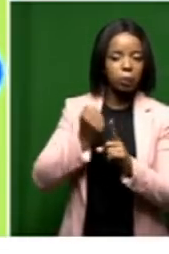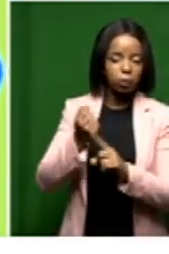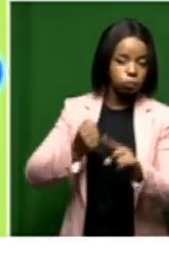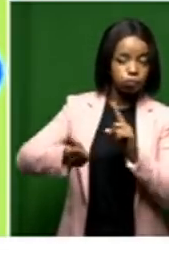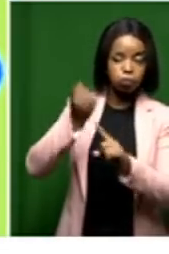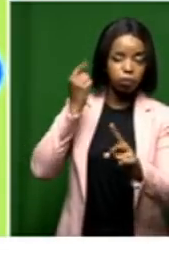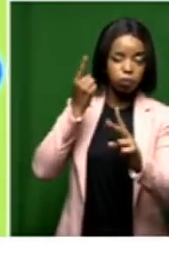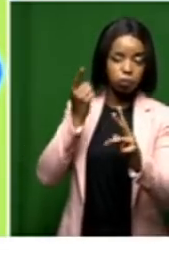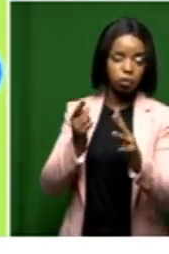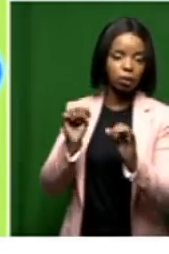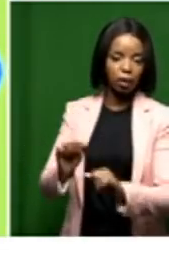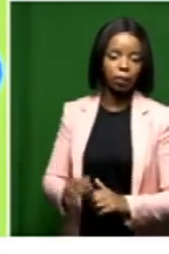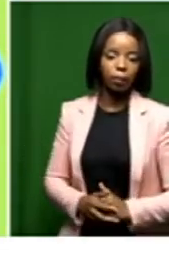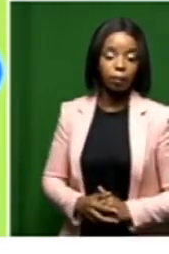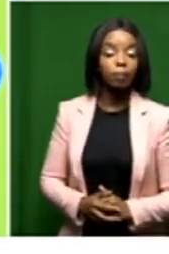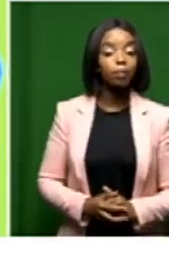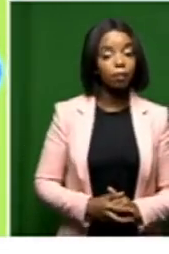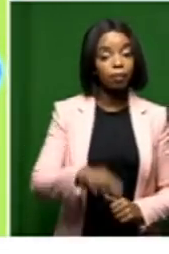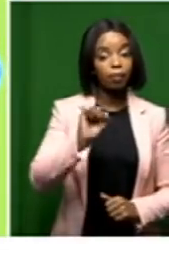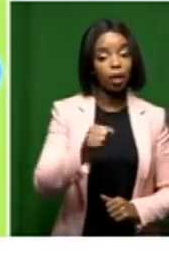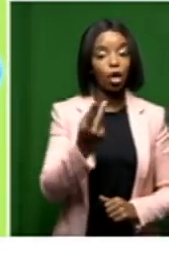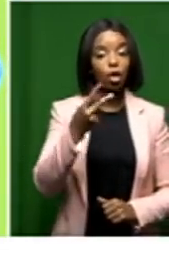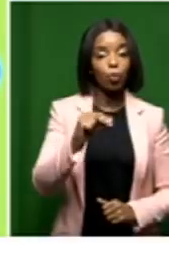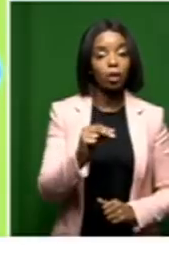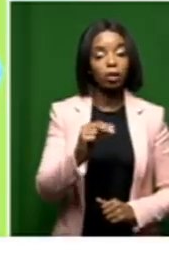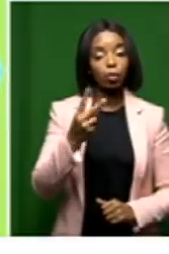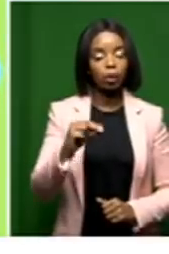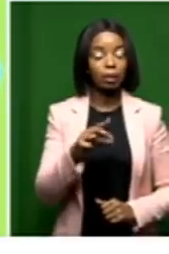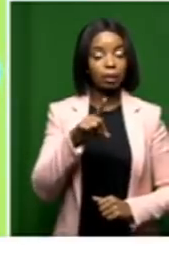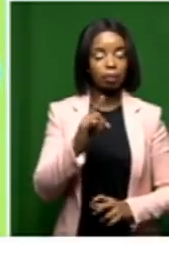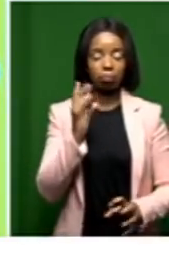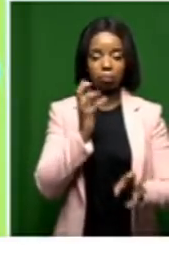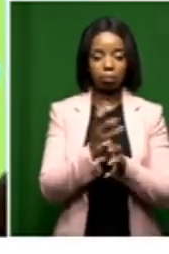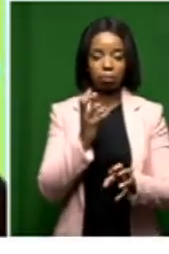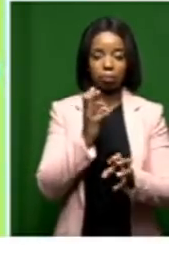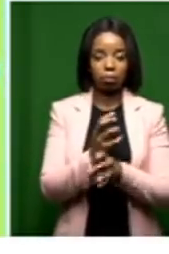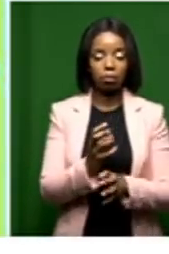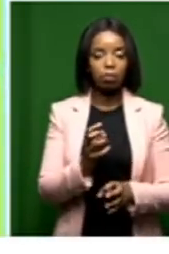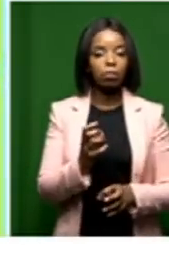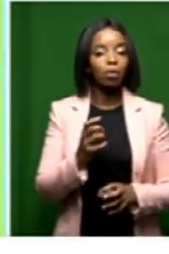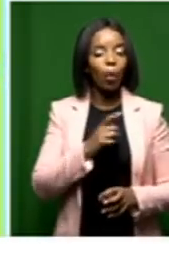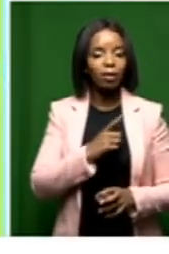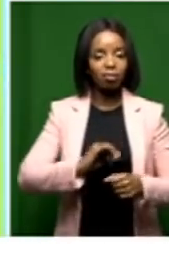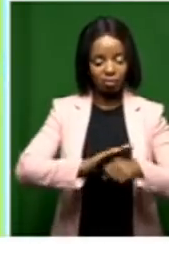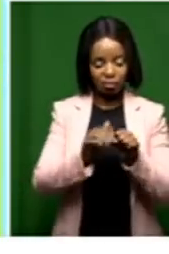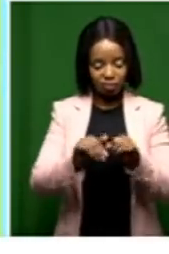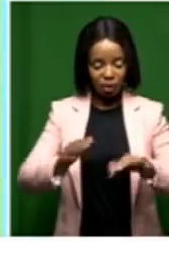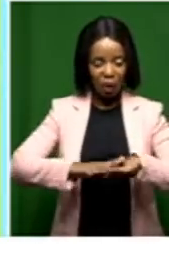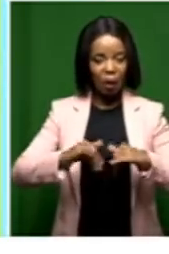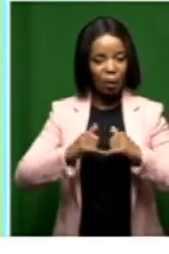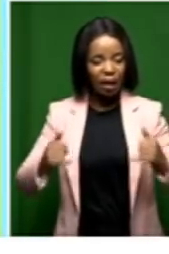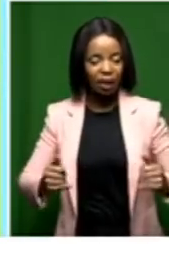so obviously grade 11 was really tough with COVID and online learning, but I think the school, they did really well to support us as much as we